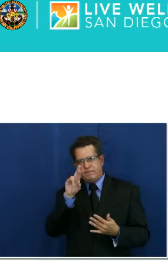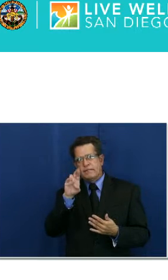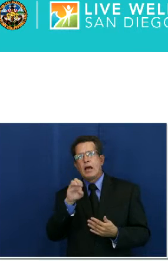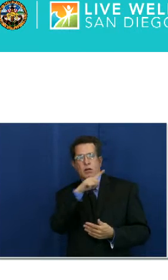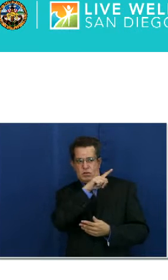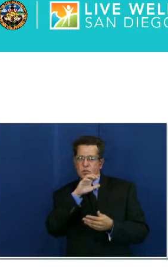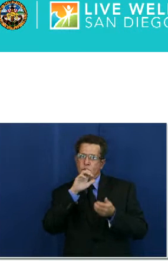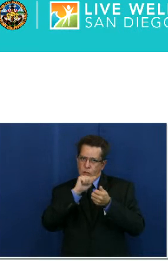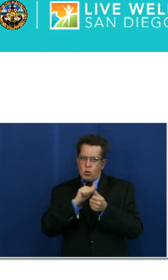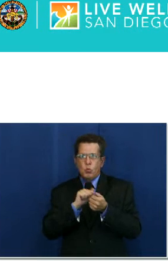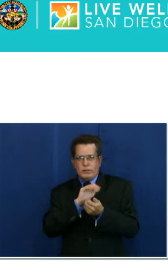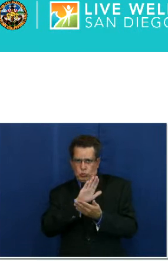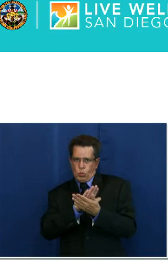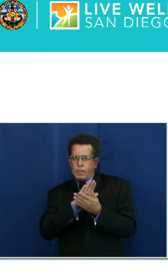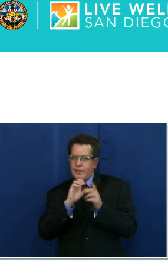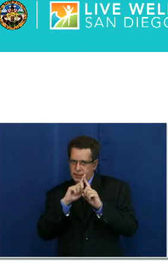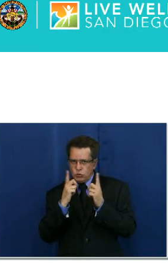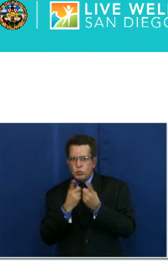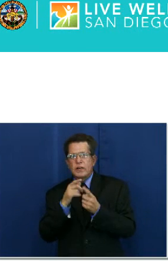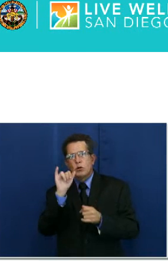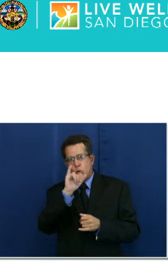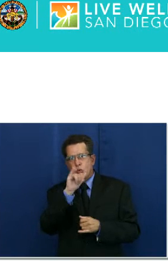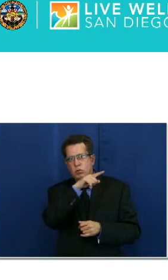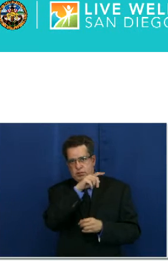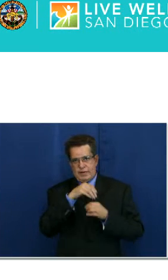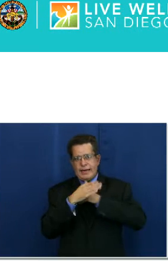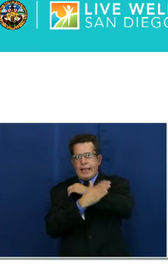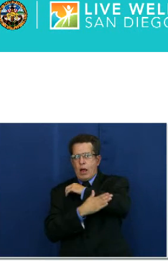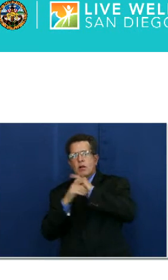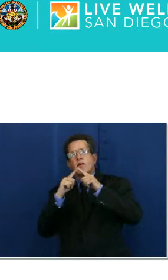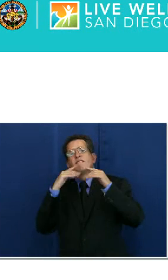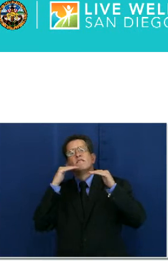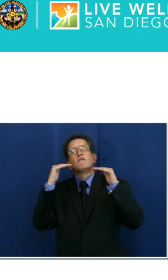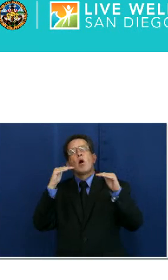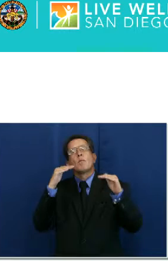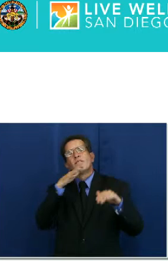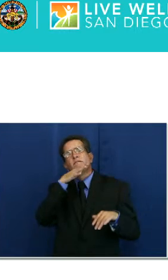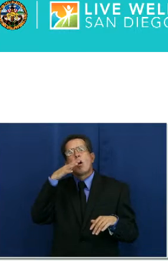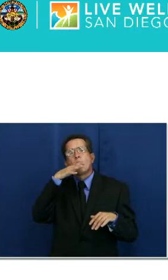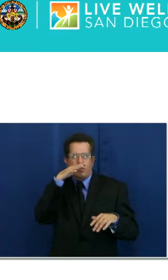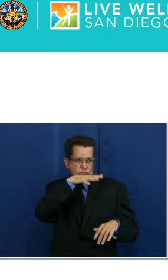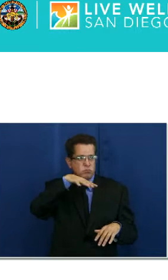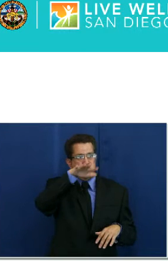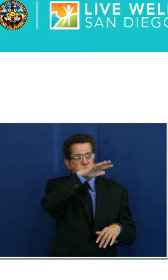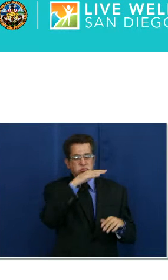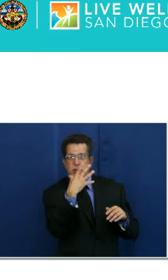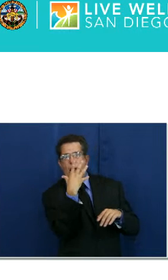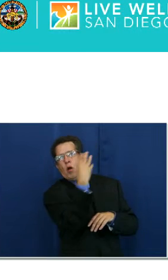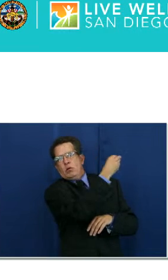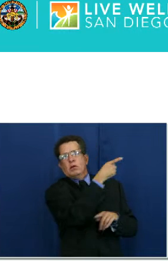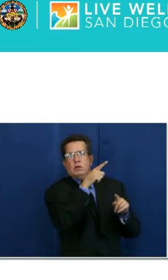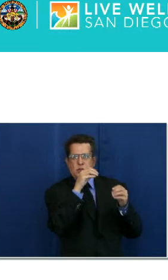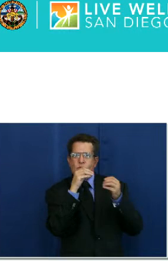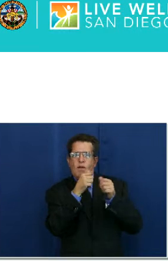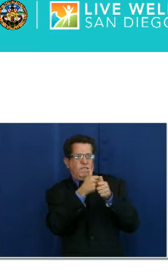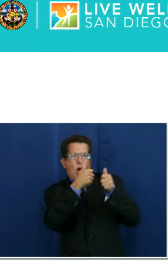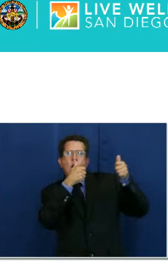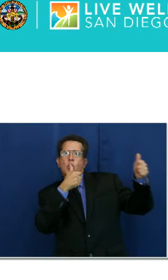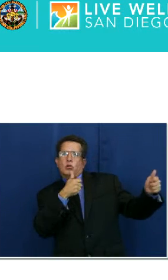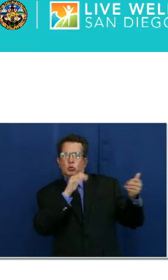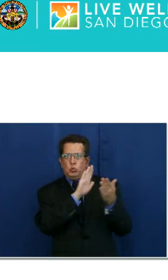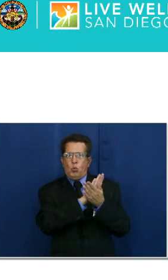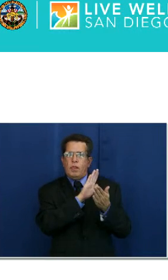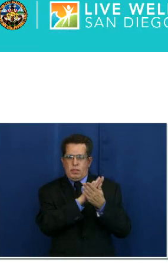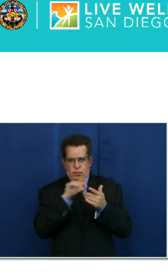again through the coordination of the County Office of Education, in our rural communities. More challenging for our far distant schools to